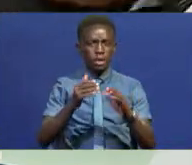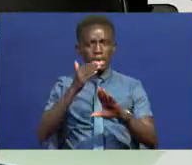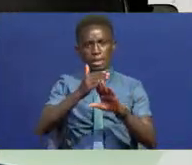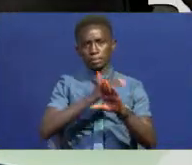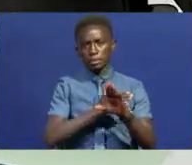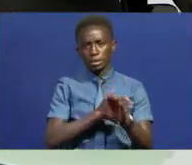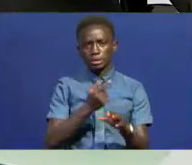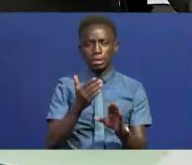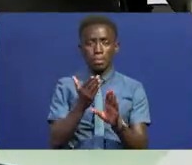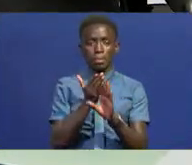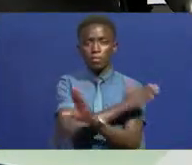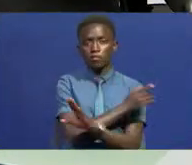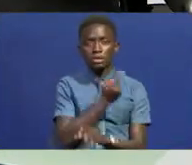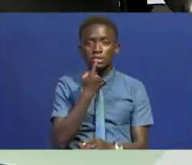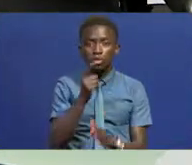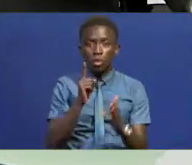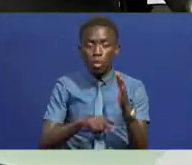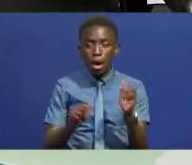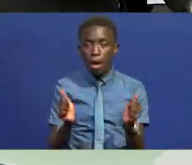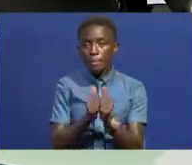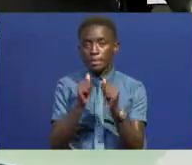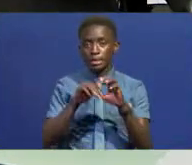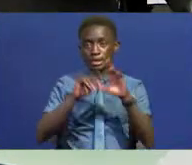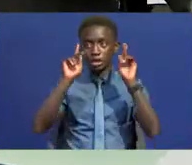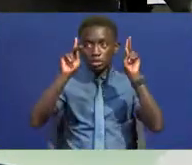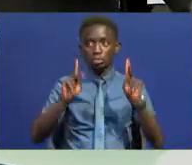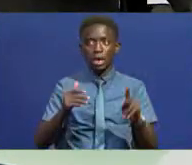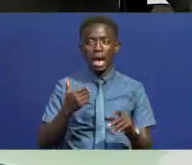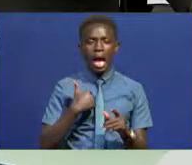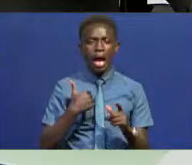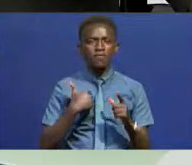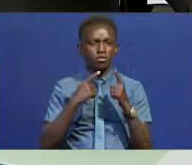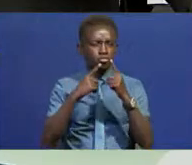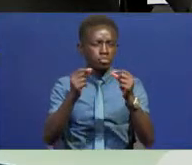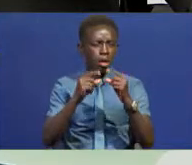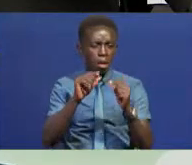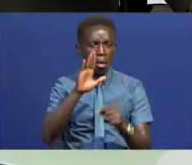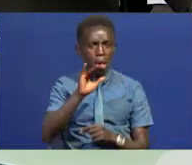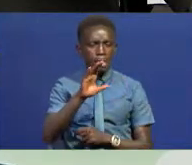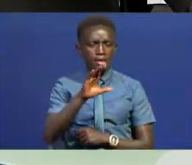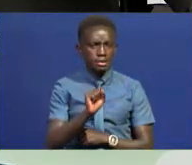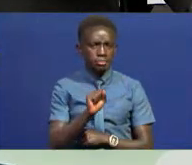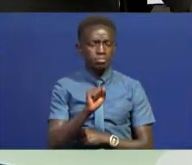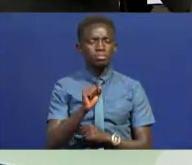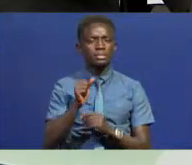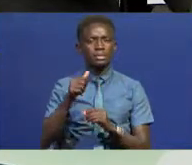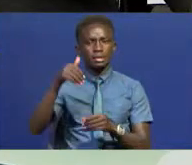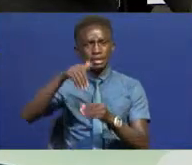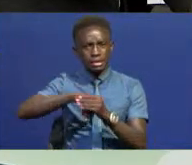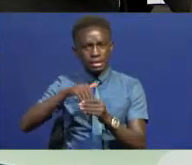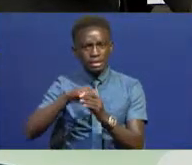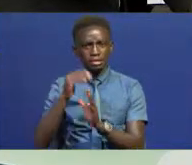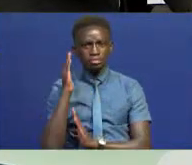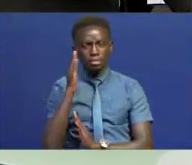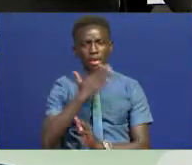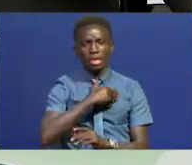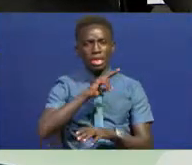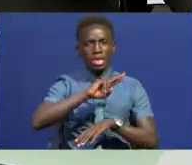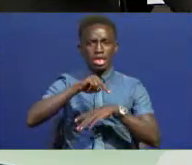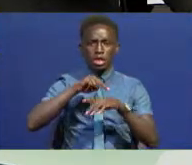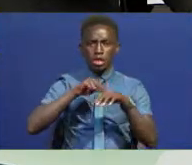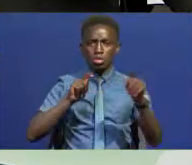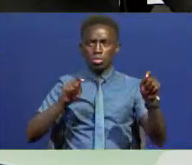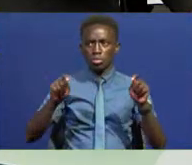tell you what is happening in Kisumu, we just got a statement from the Cabinet Secretary, Interior and National Administration, and much of it is an